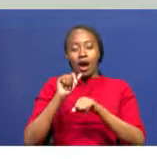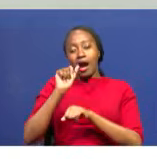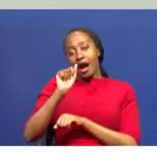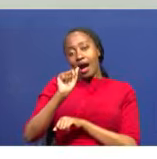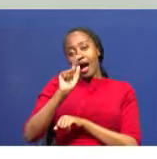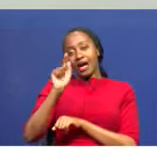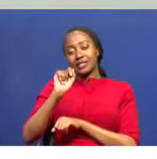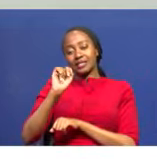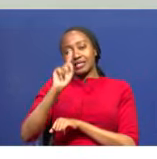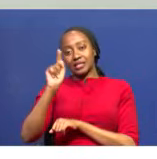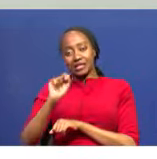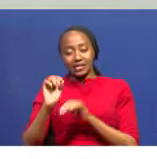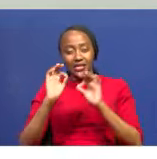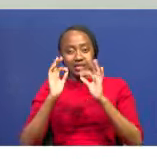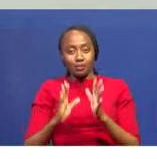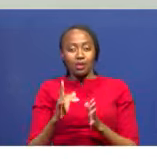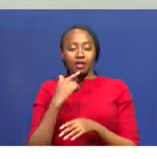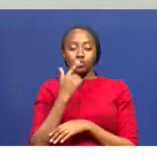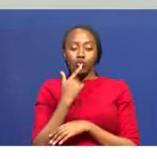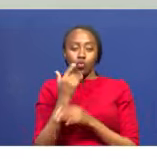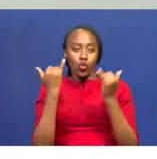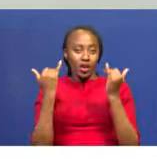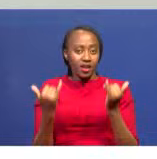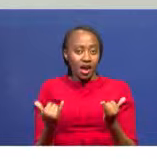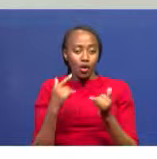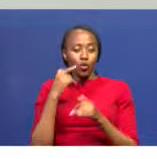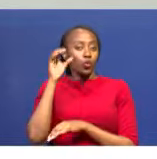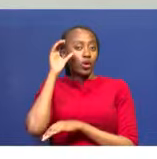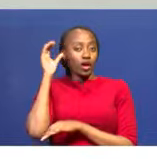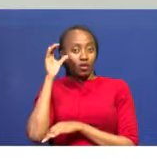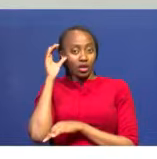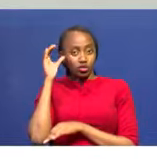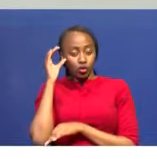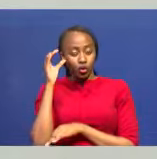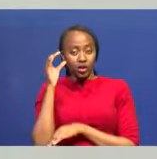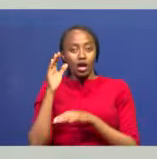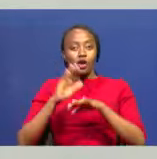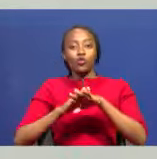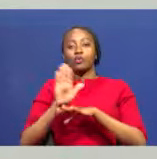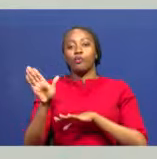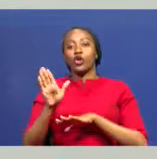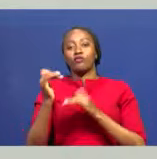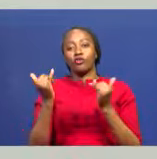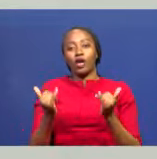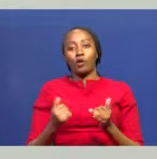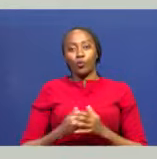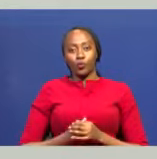Abdiaziz Hashim. The sign language interpreter at the bottom end of the screen is Caroline Joroge. Good morning for now.